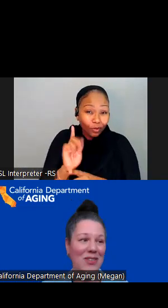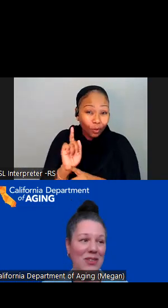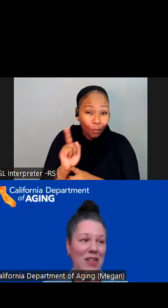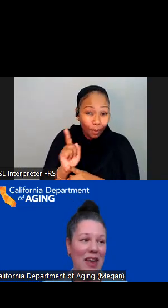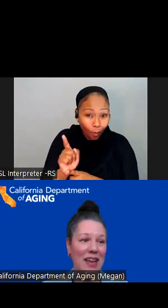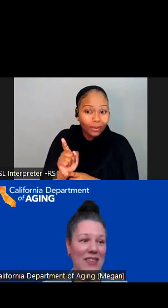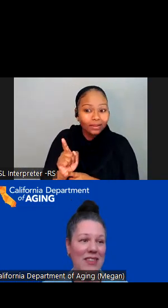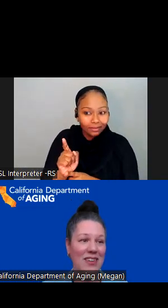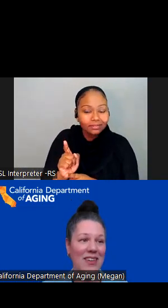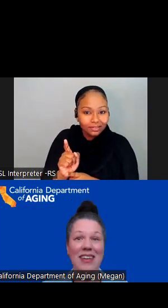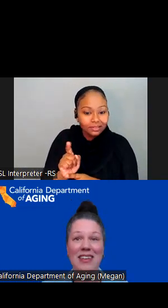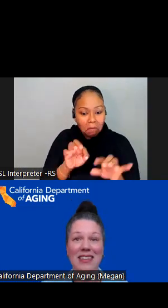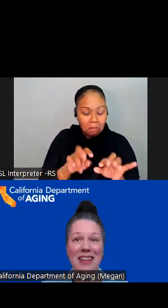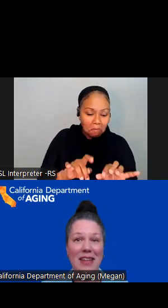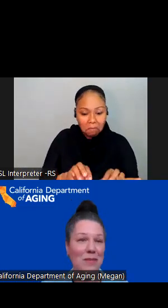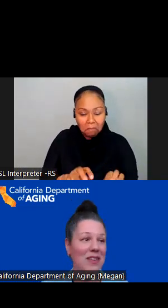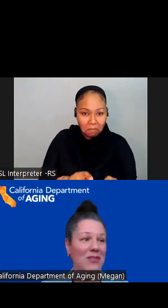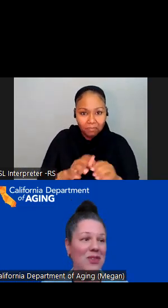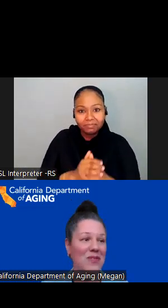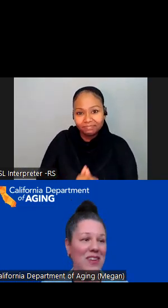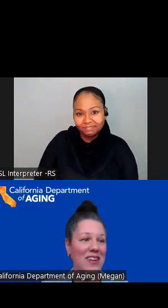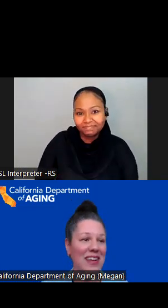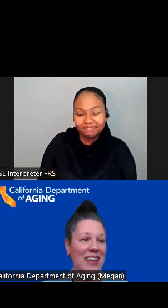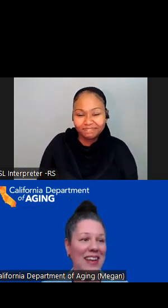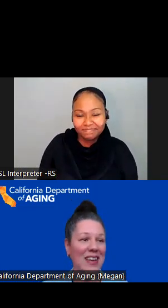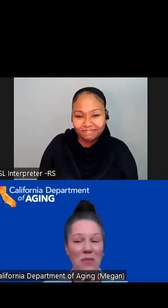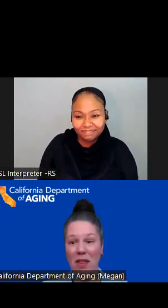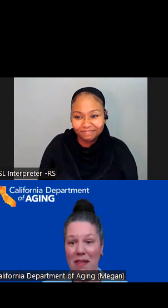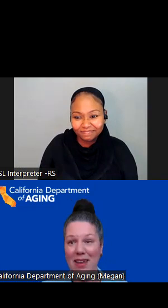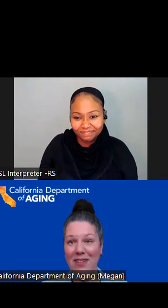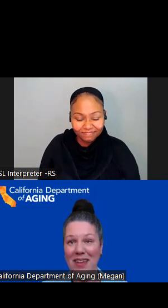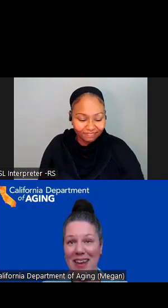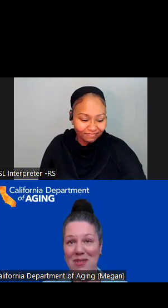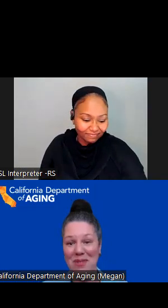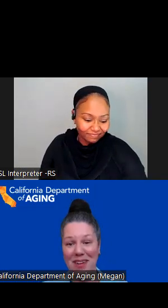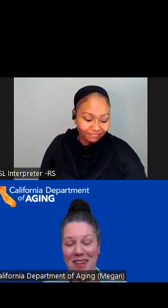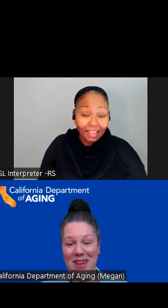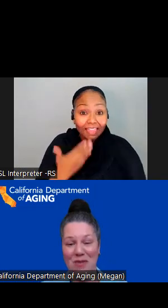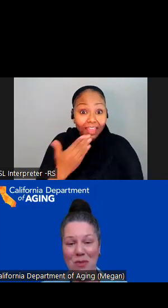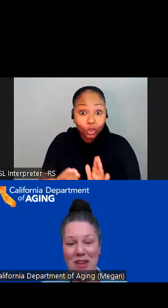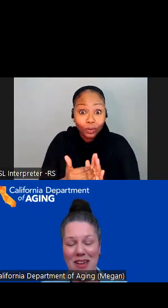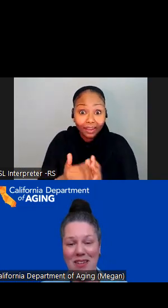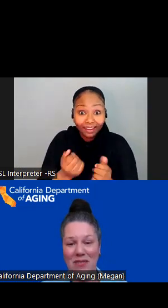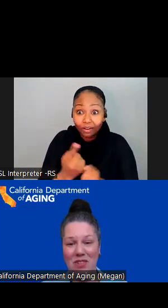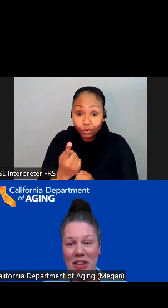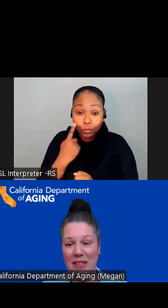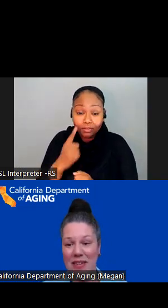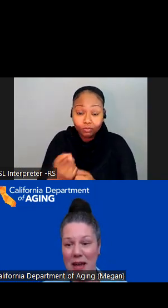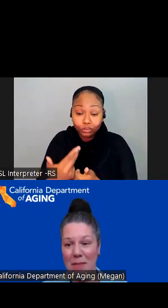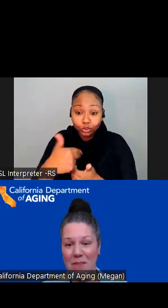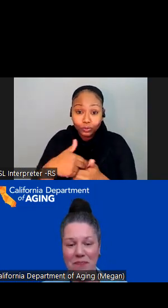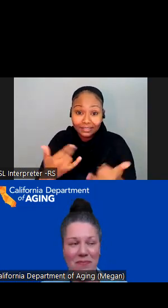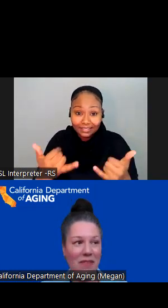chance to do that as they're signing themselves over. I want to thank you again, everyone, for being here, for